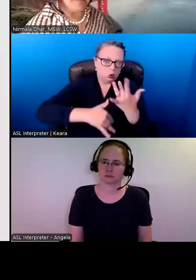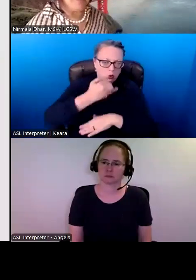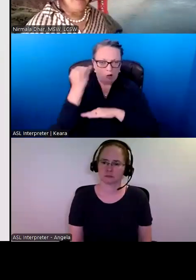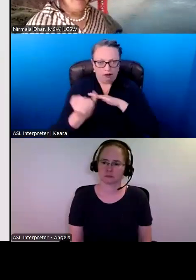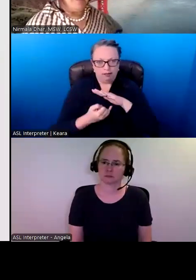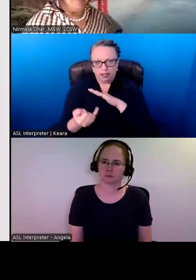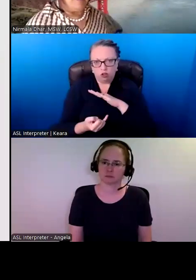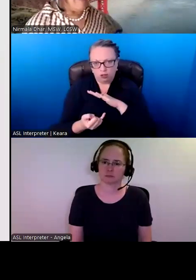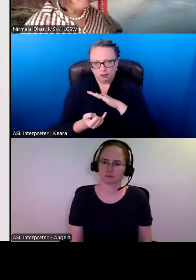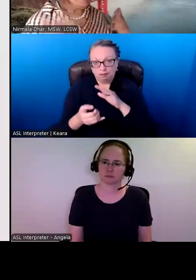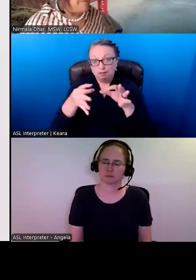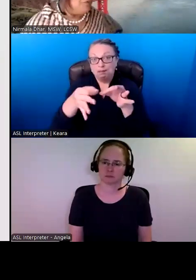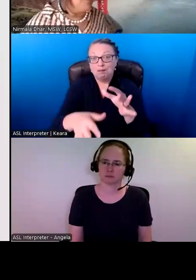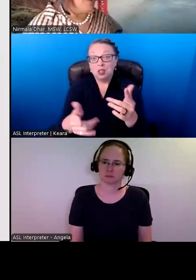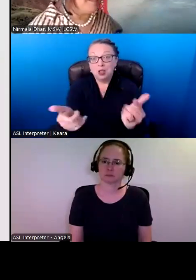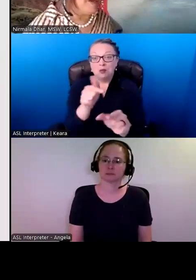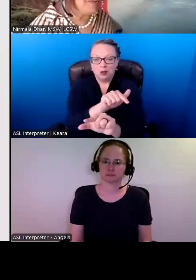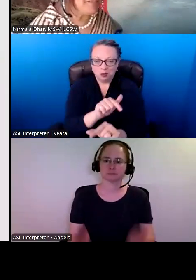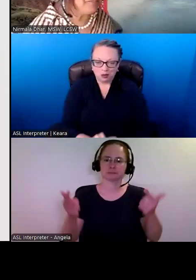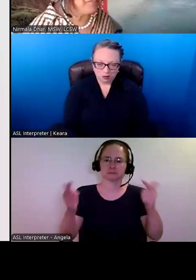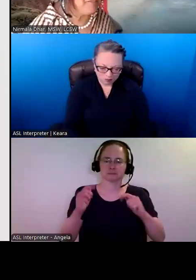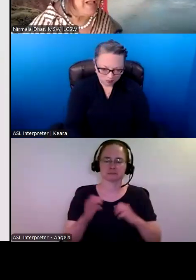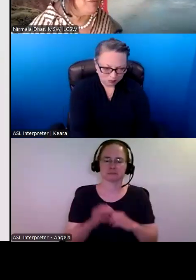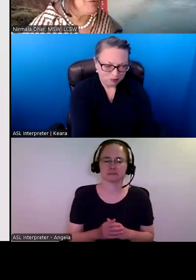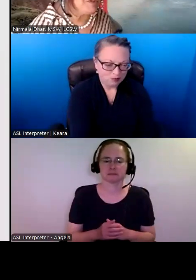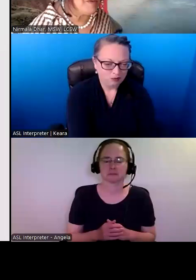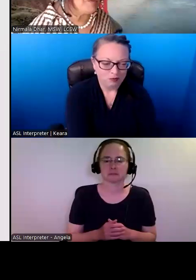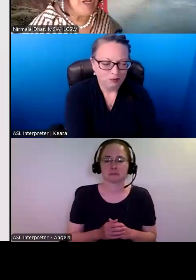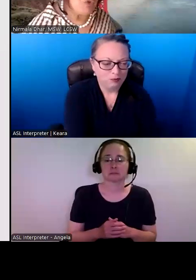isolation? Have you thought about